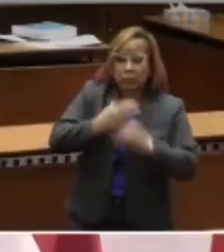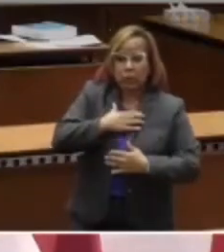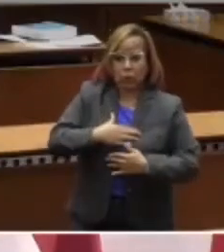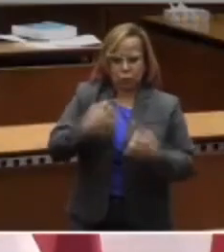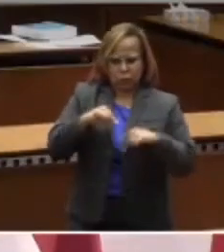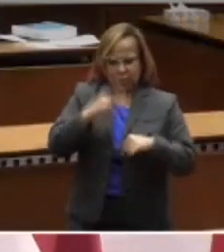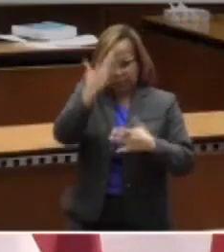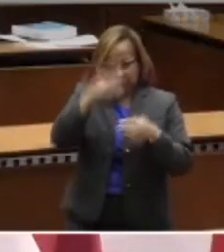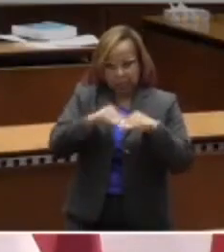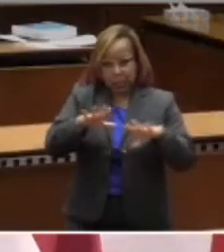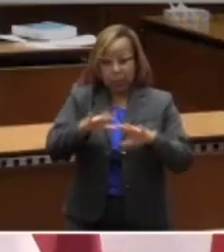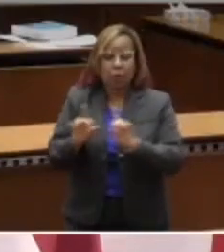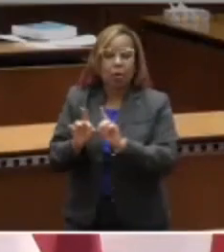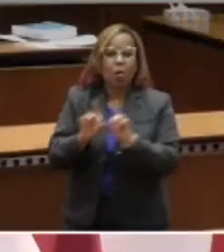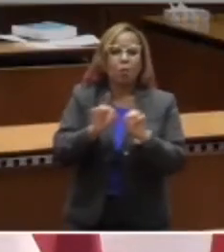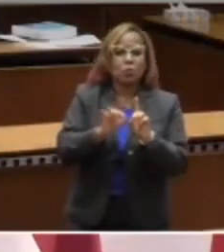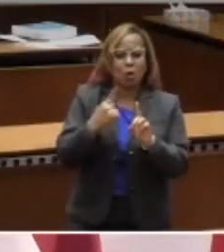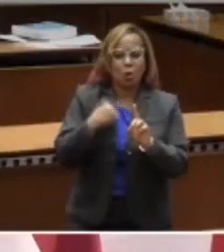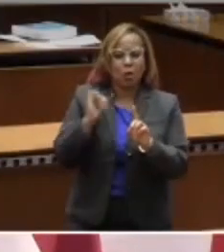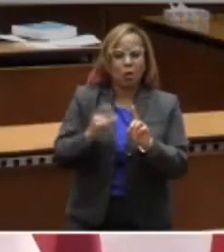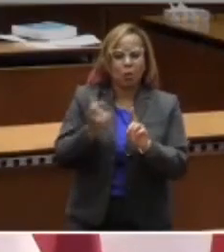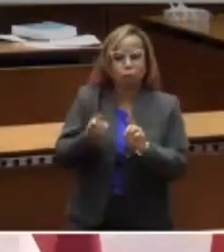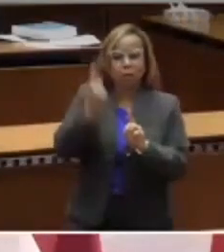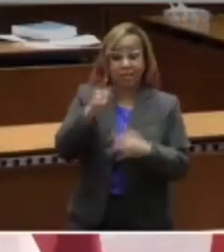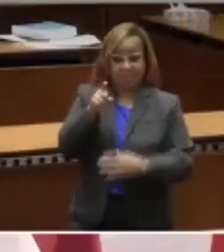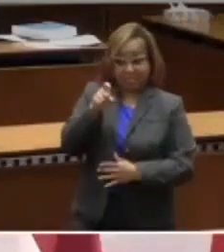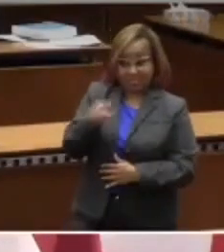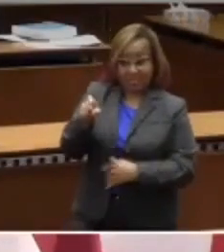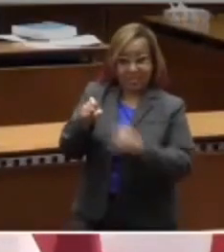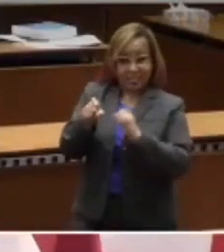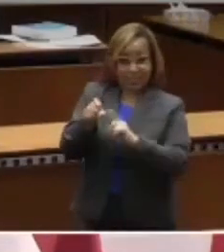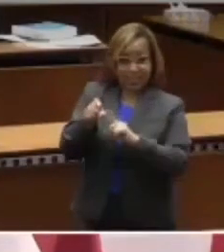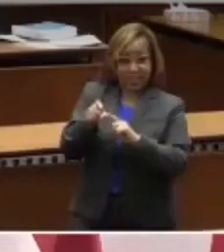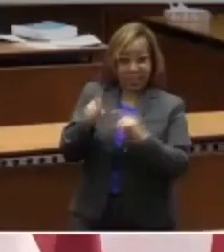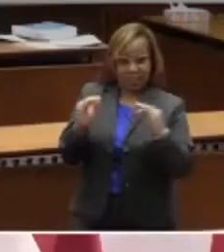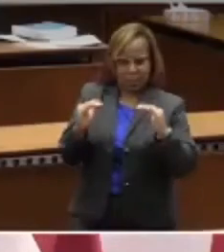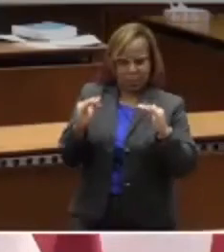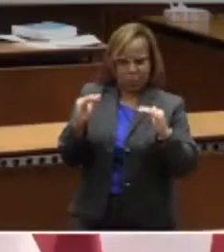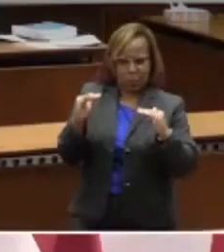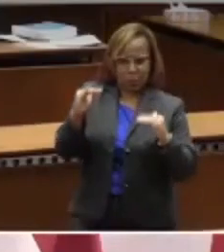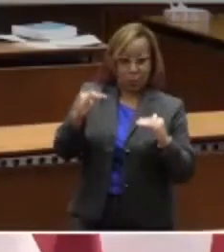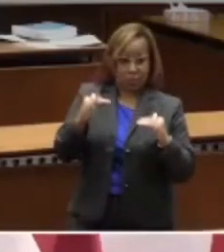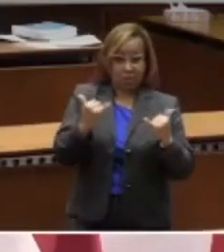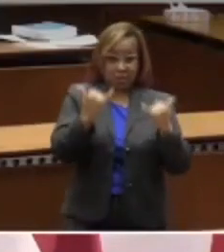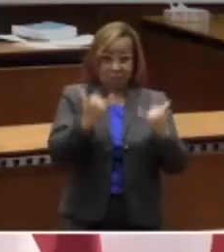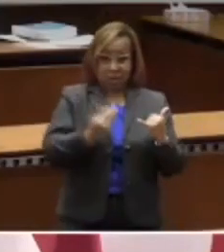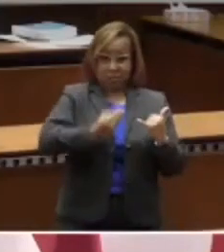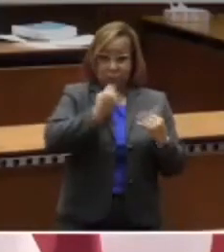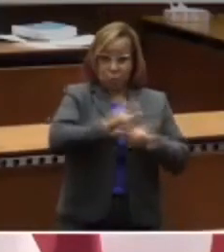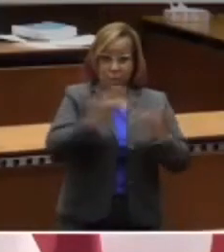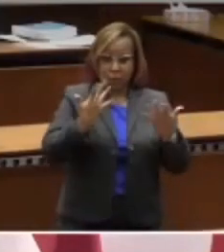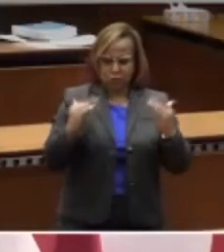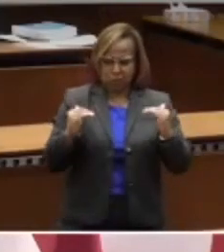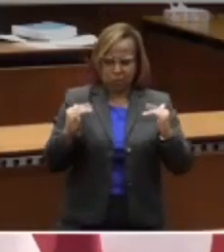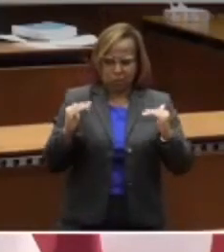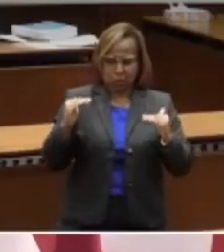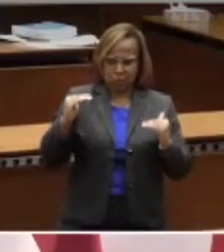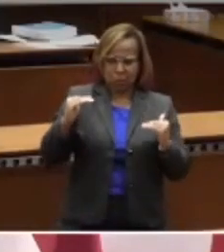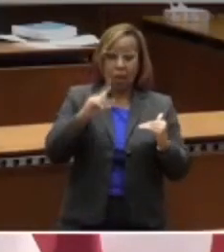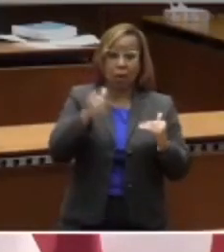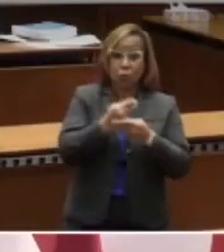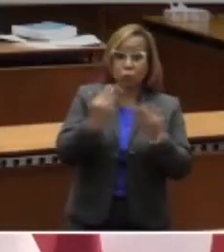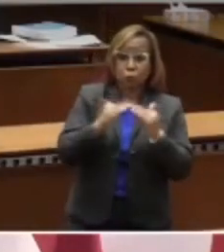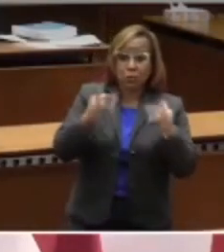pandemic. We also quickly realized that the need would outpace existing food pantries and other